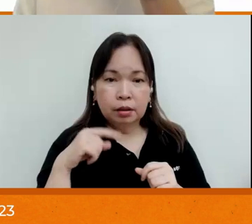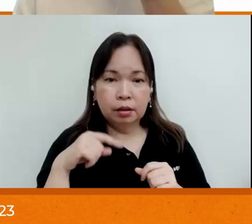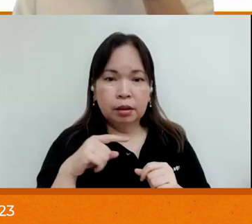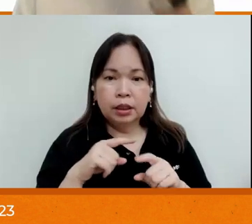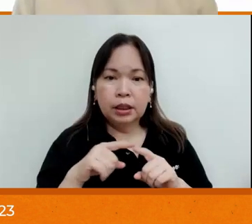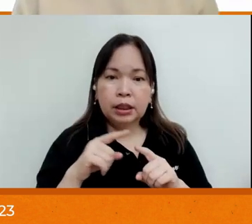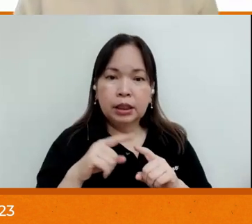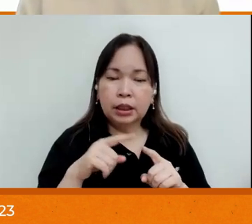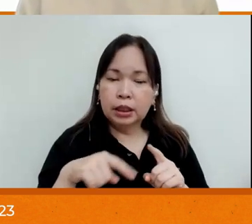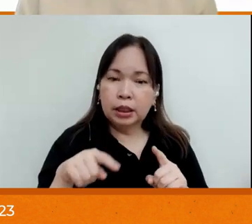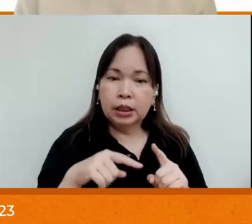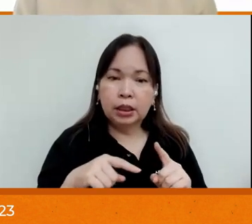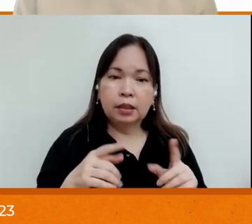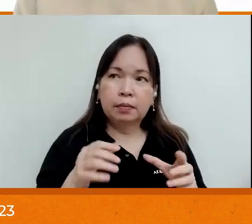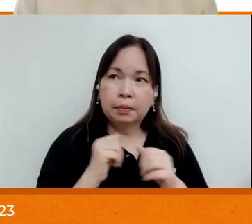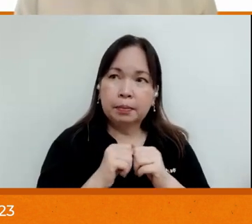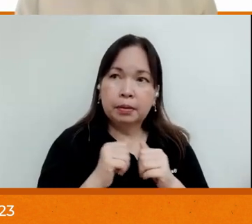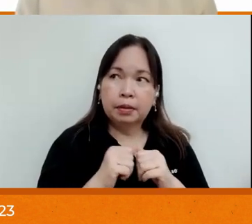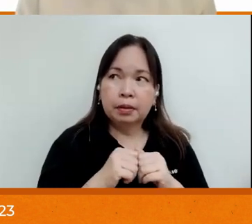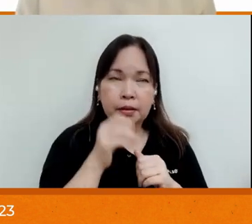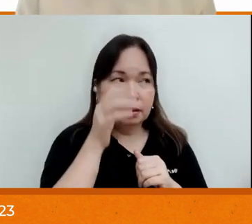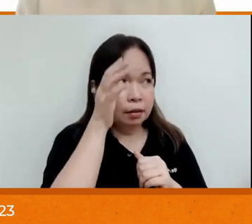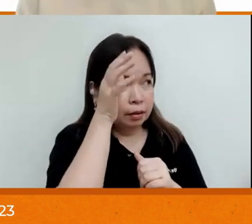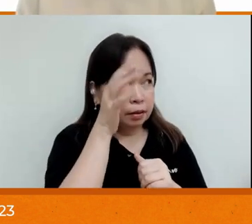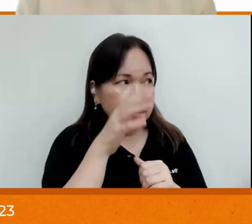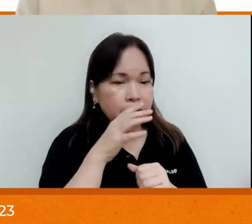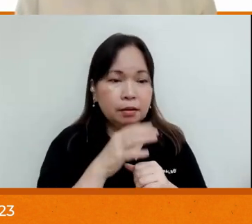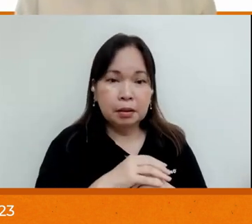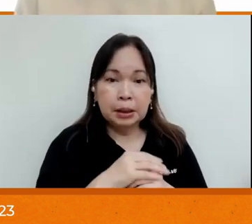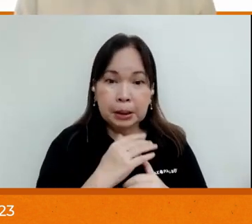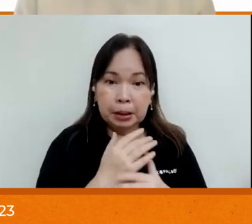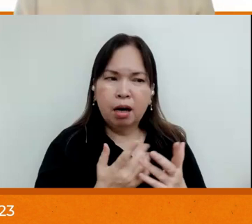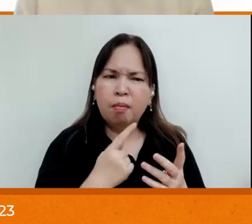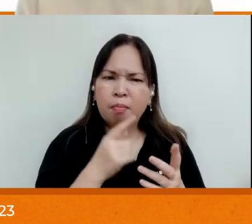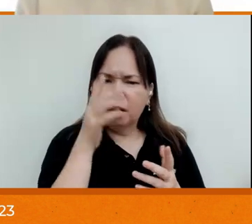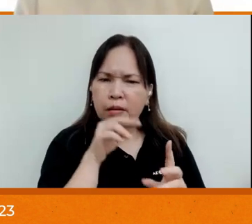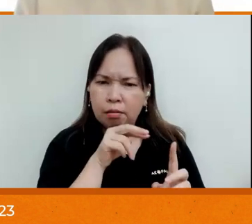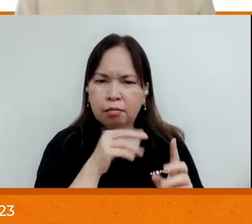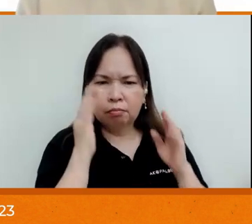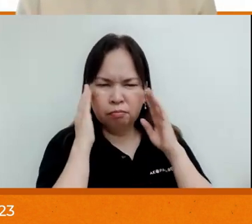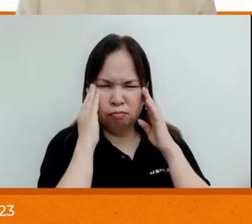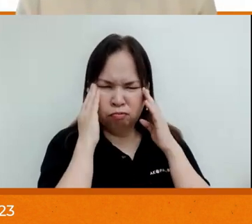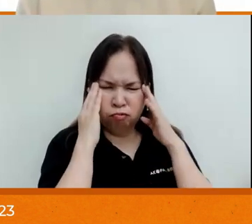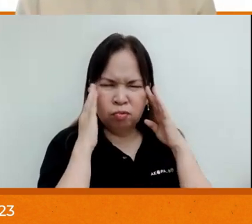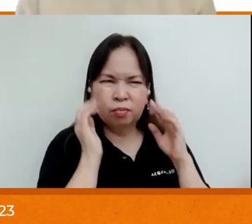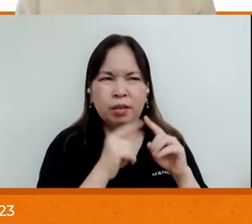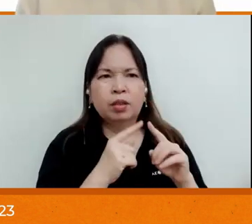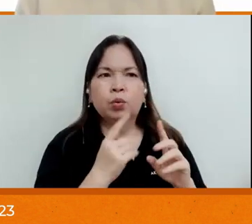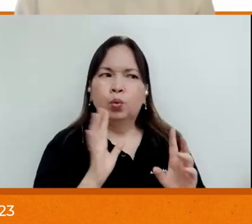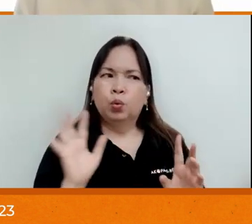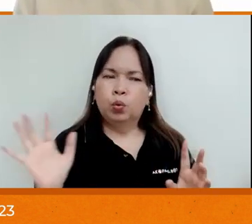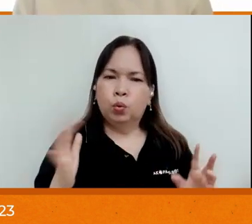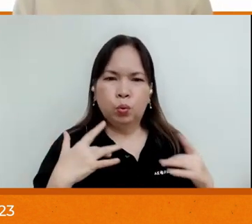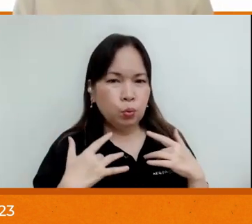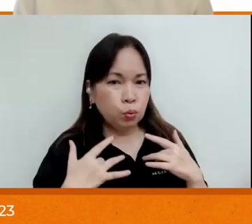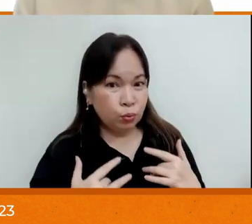anxiety eh. Feeling nila yun yung tipong for some they consider anxiety as very extreme na or depression, like